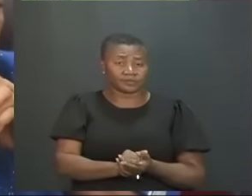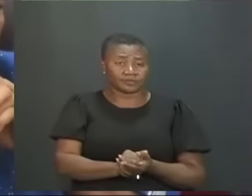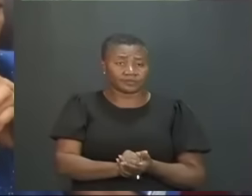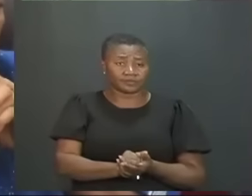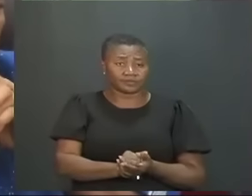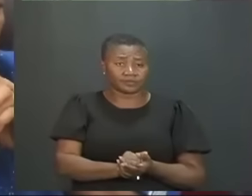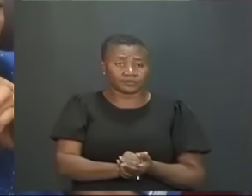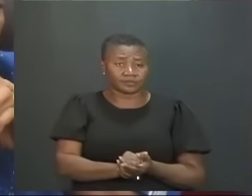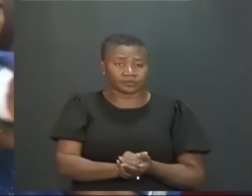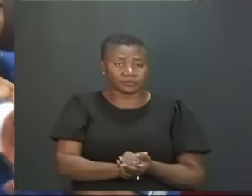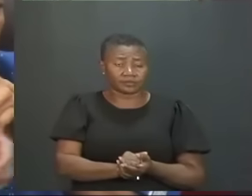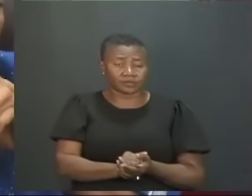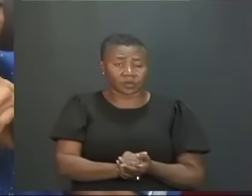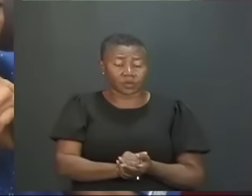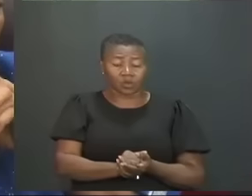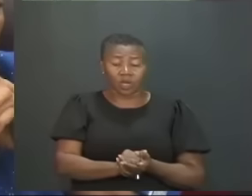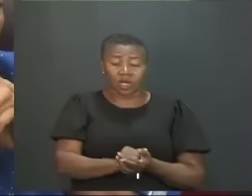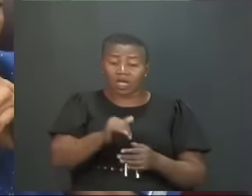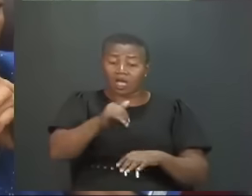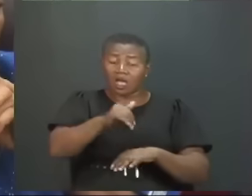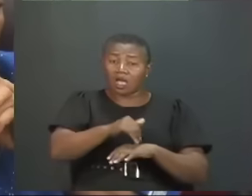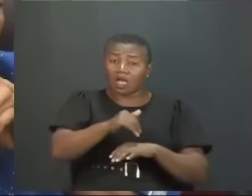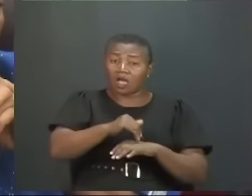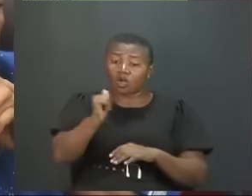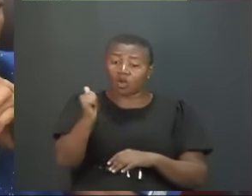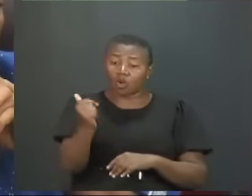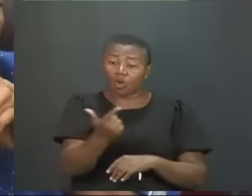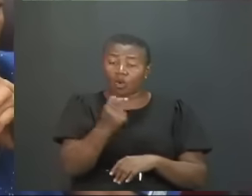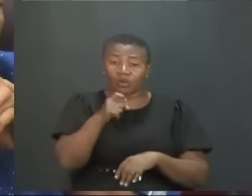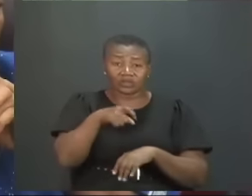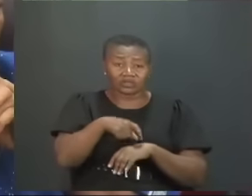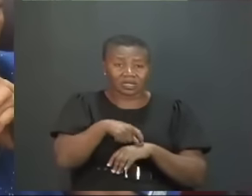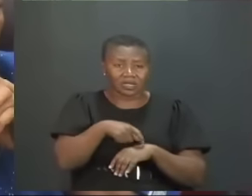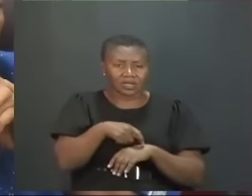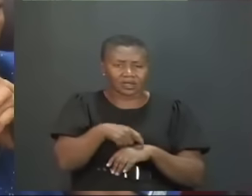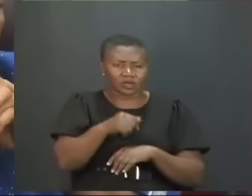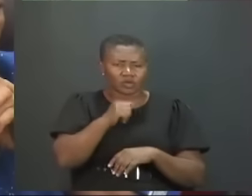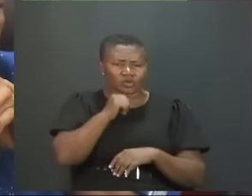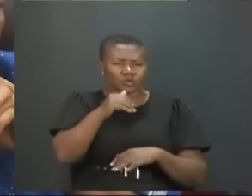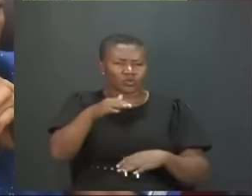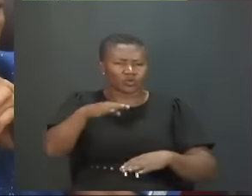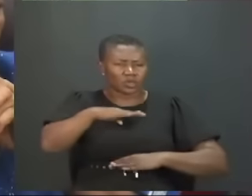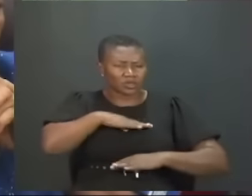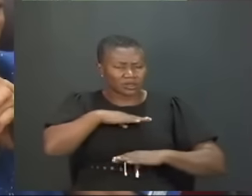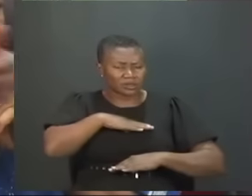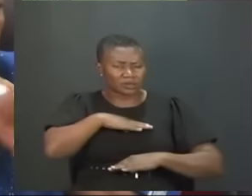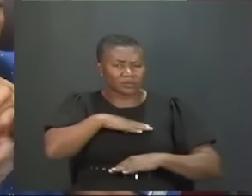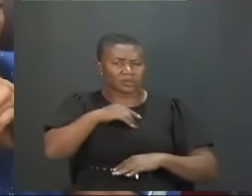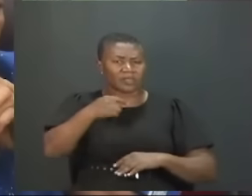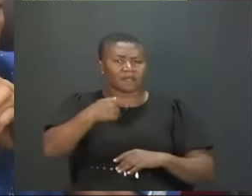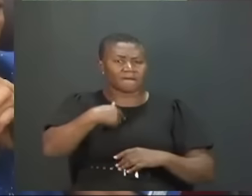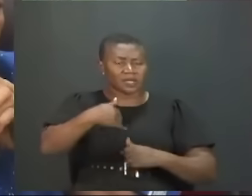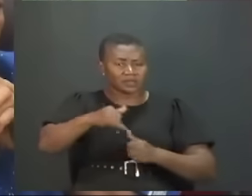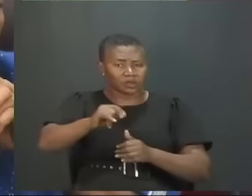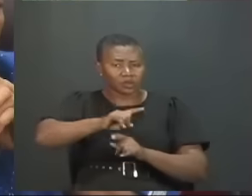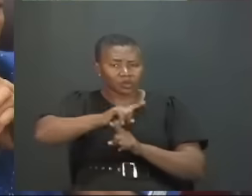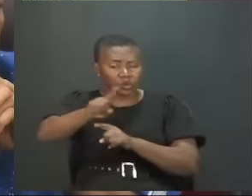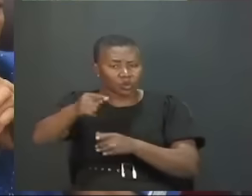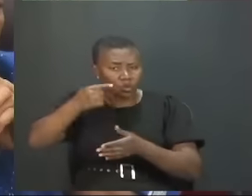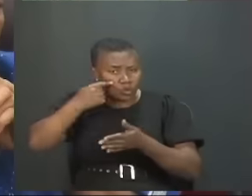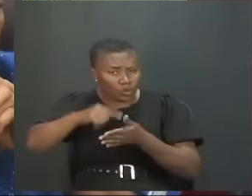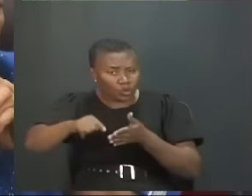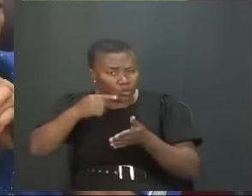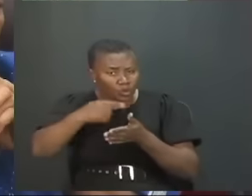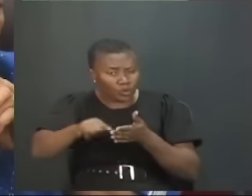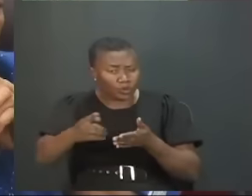at all material times where dissatisfied, I had followed due process,